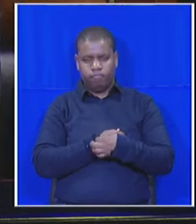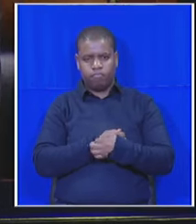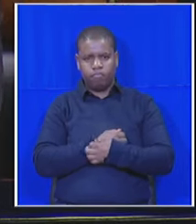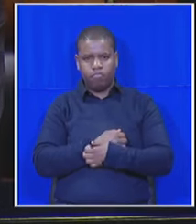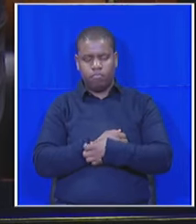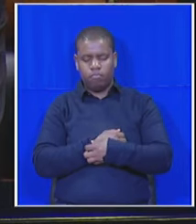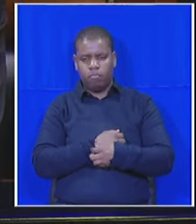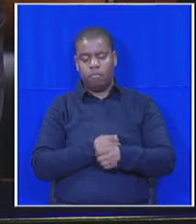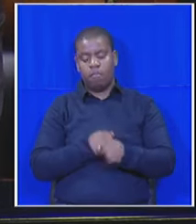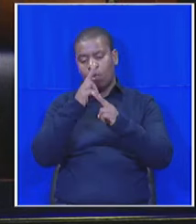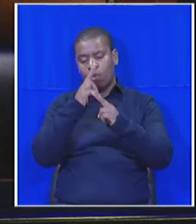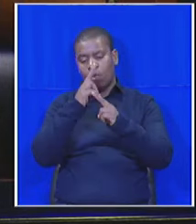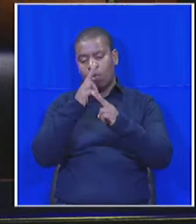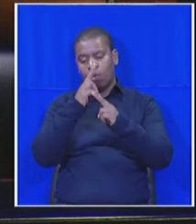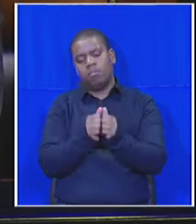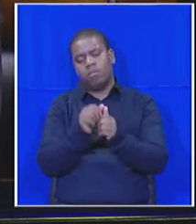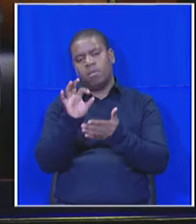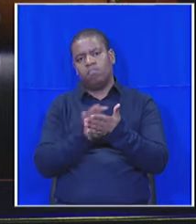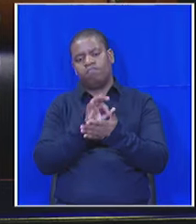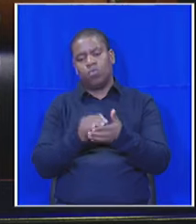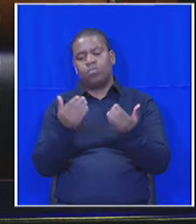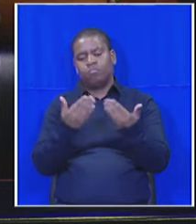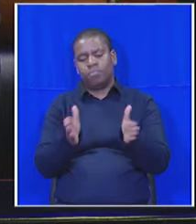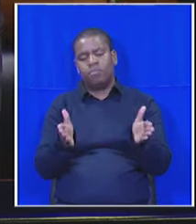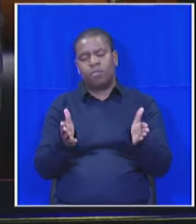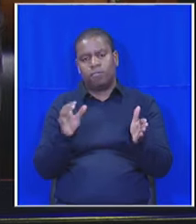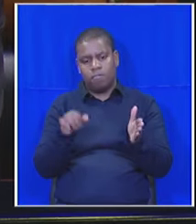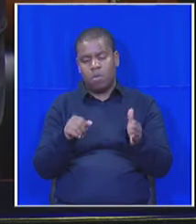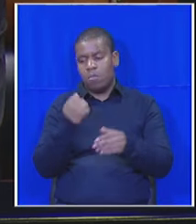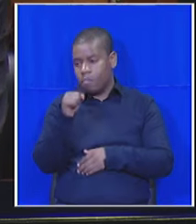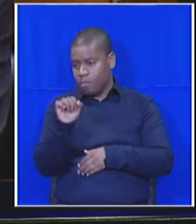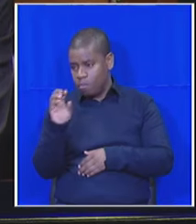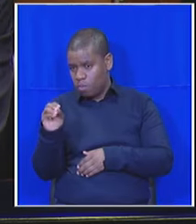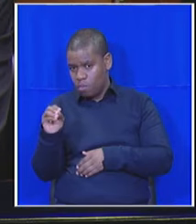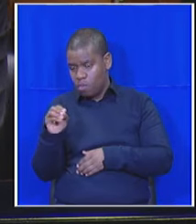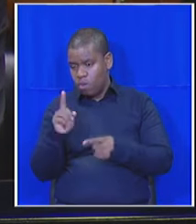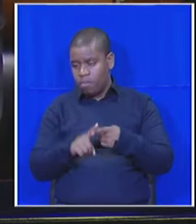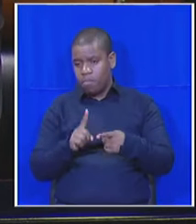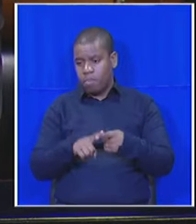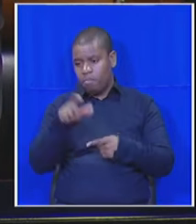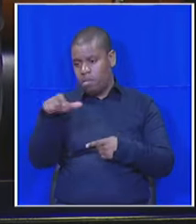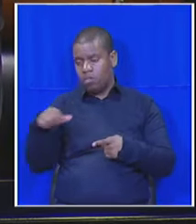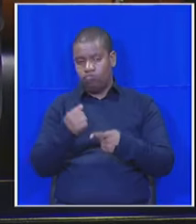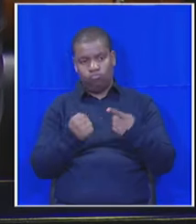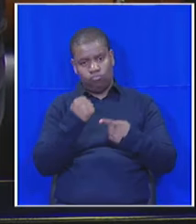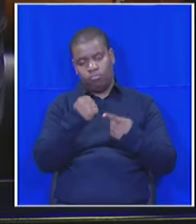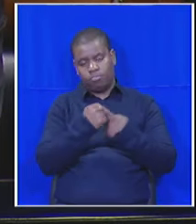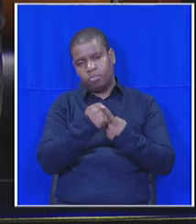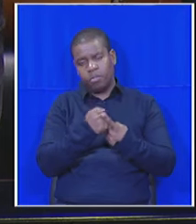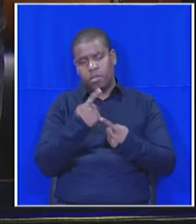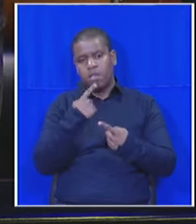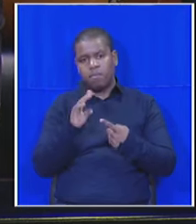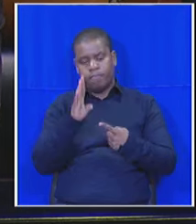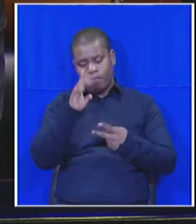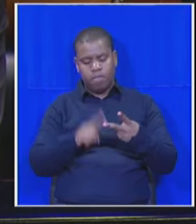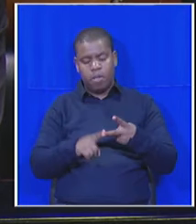Honourable members, I put the vote again. Are there any objections? There's objections. I put the question. Those in favour will say aye. And